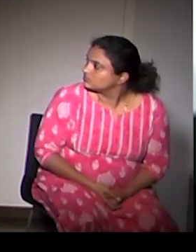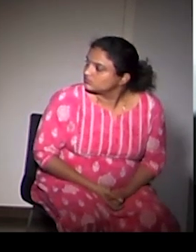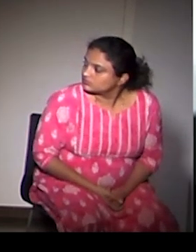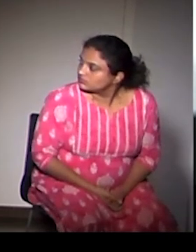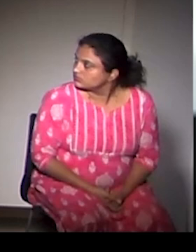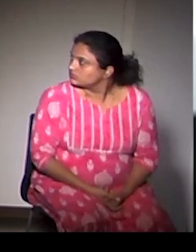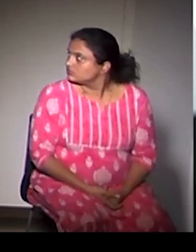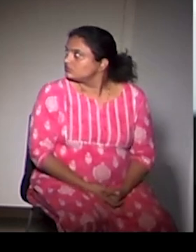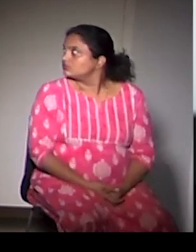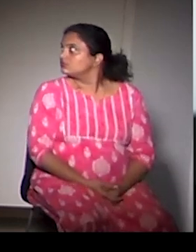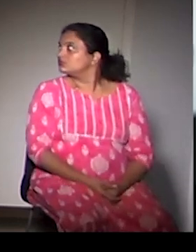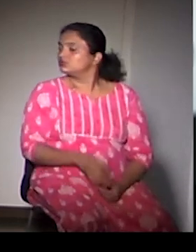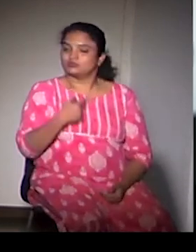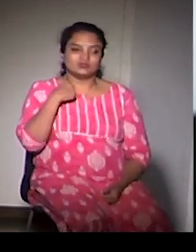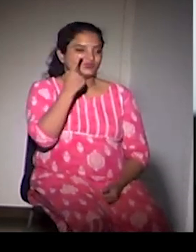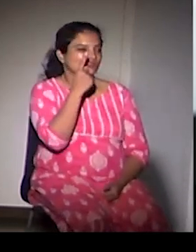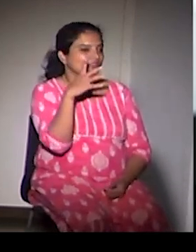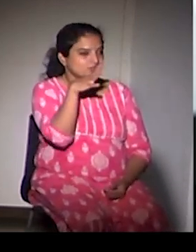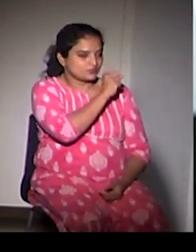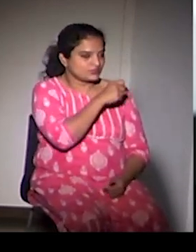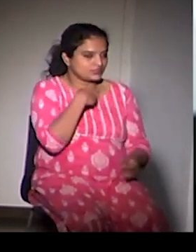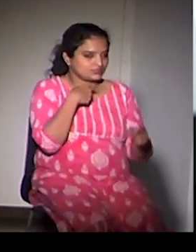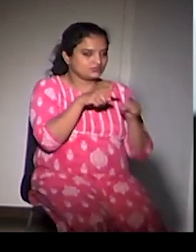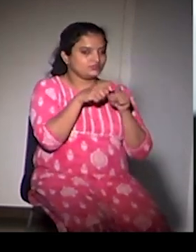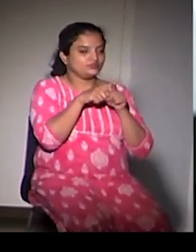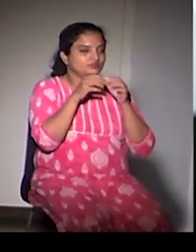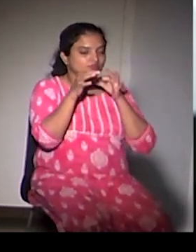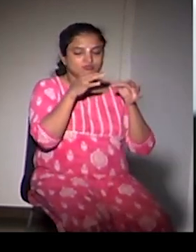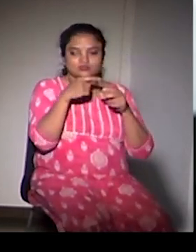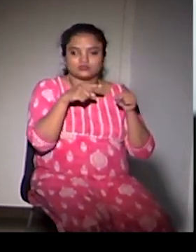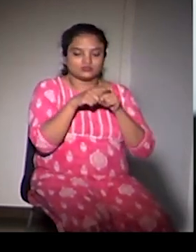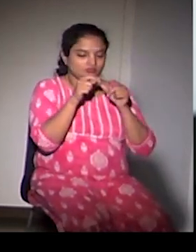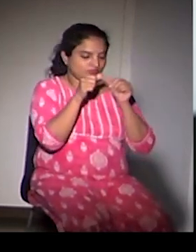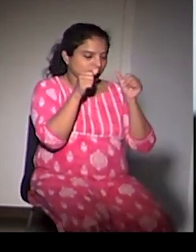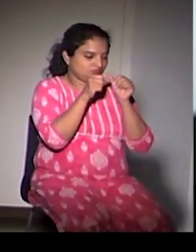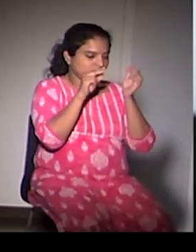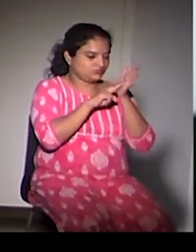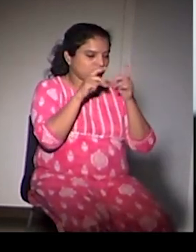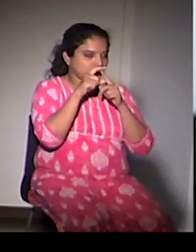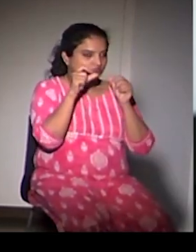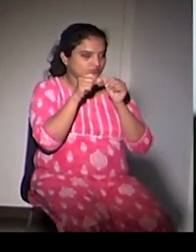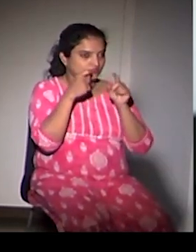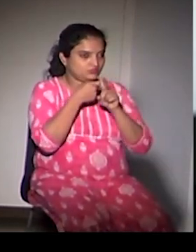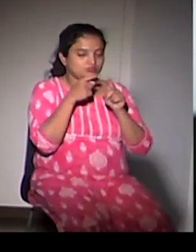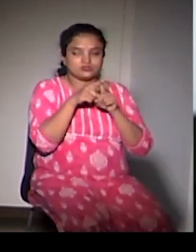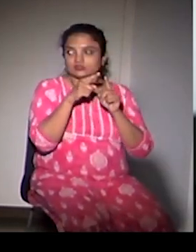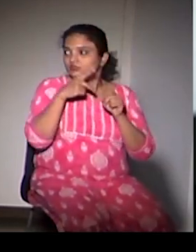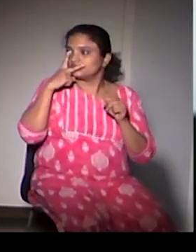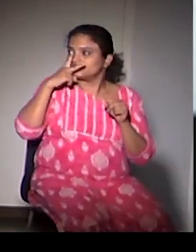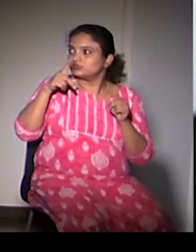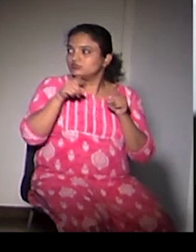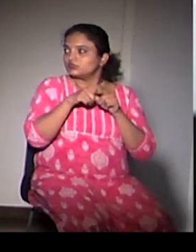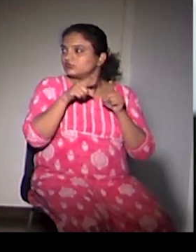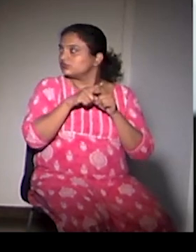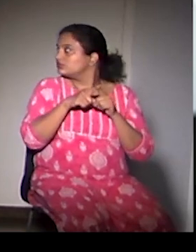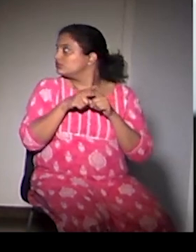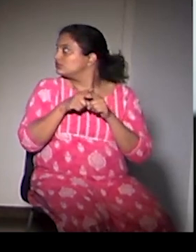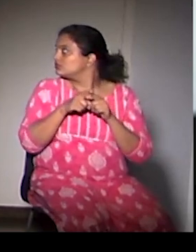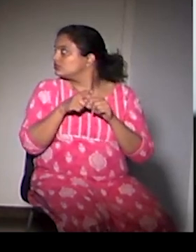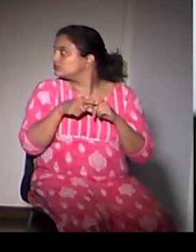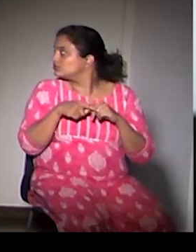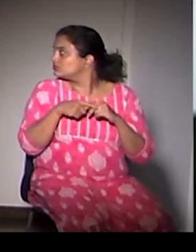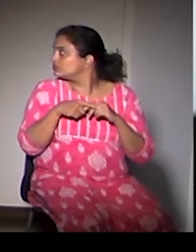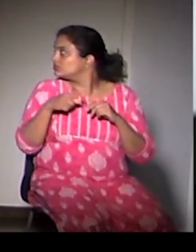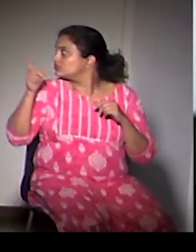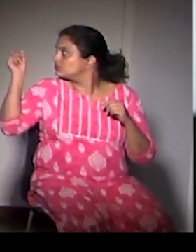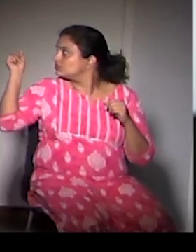technique which I nearly missed, which is underglaze painting, which is the technique that you would see on Chinese porcelain.